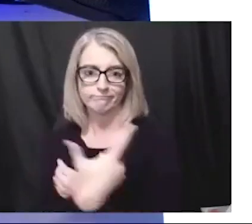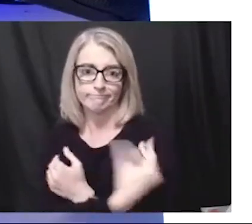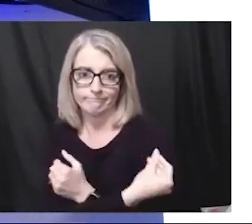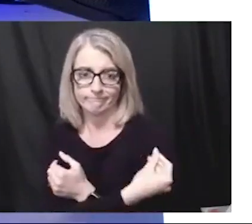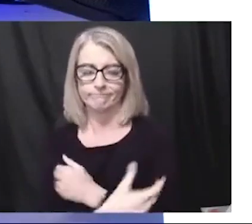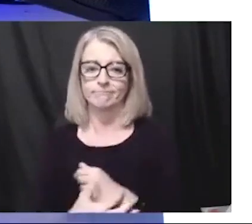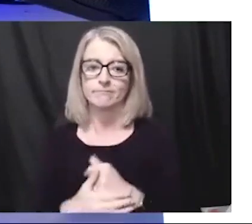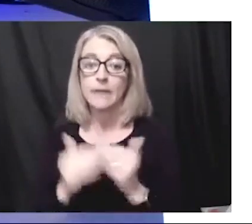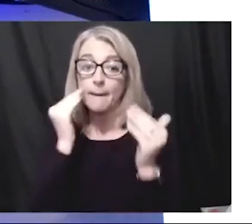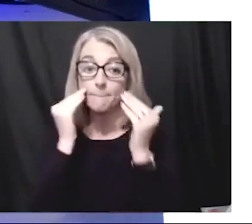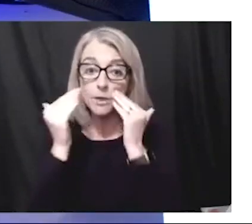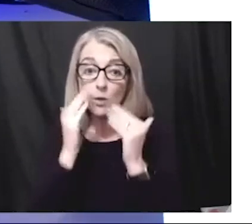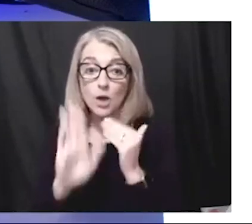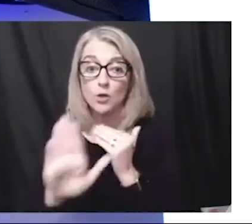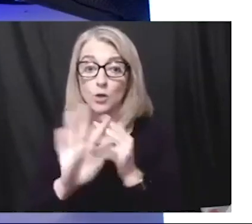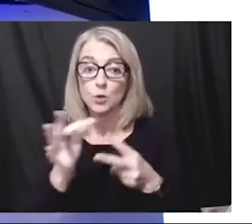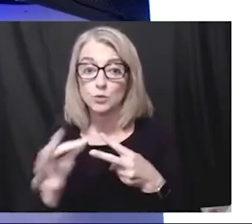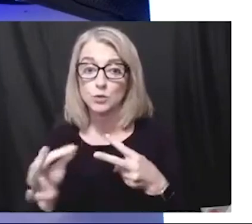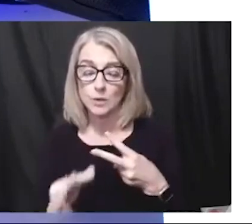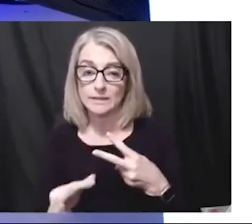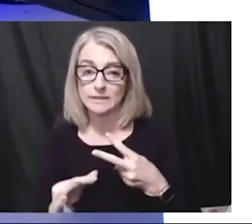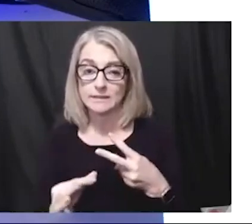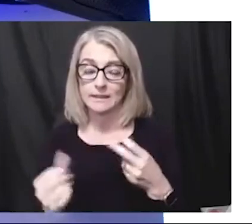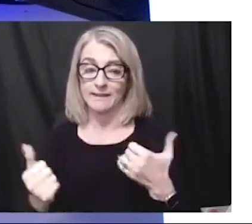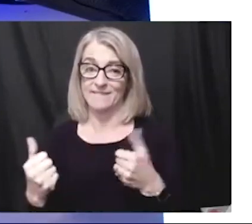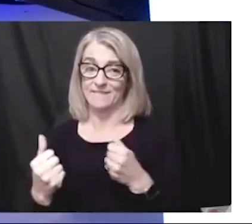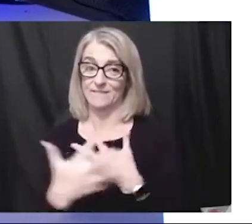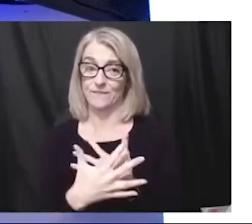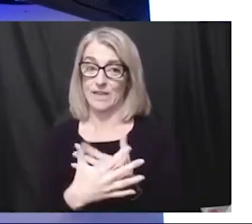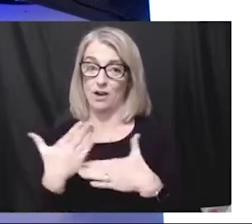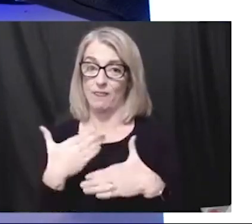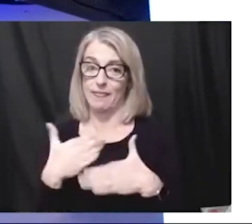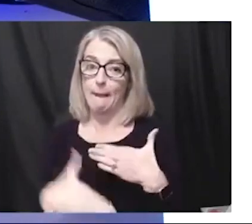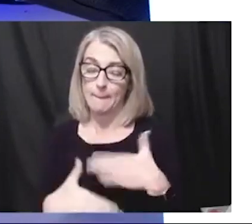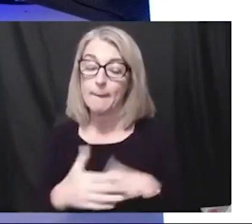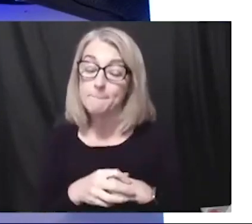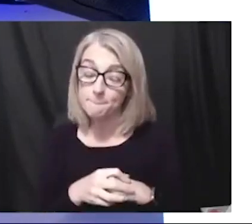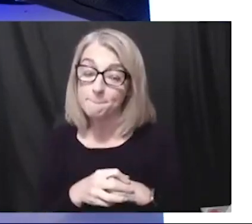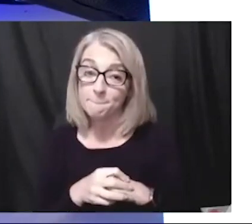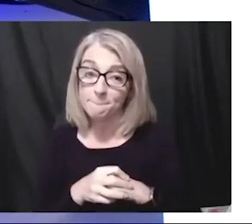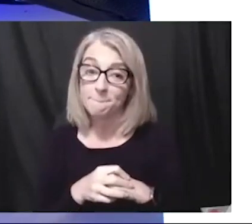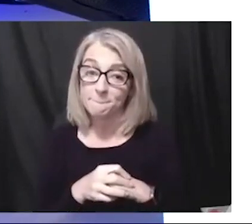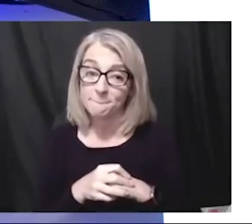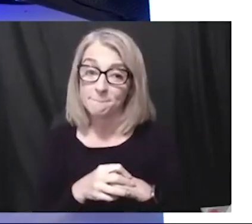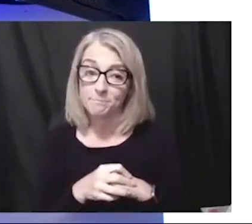devastating financially to the patient and their family. Yeah, and so I think this is...